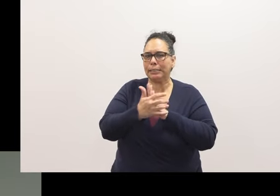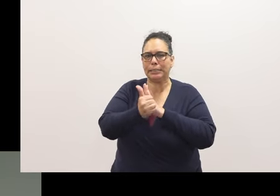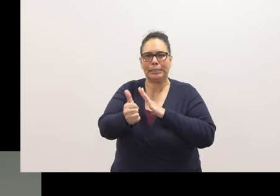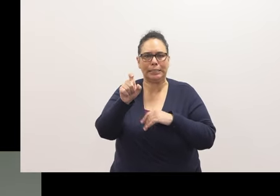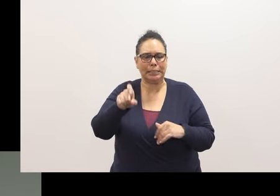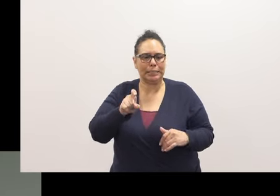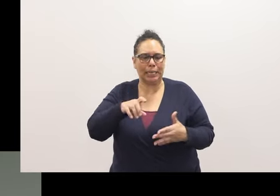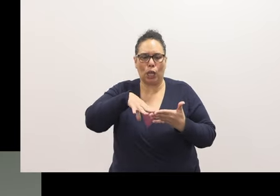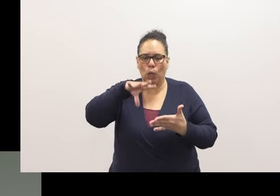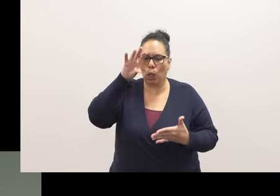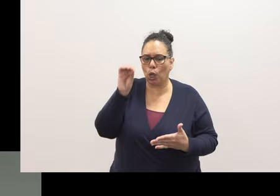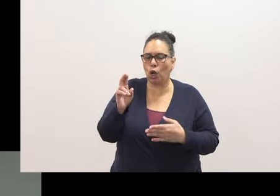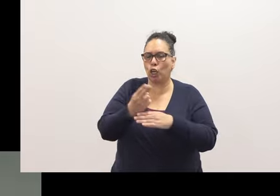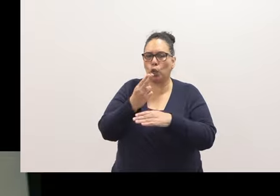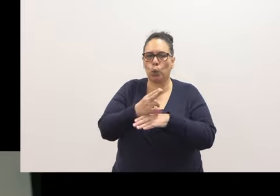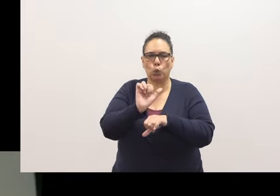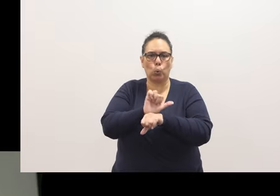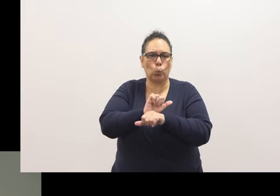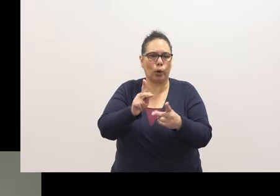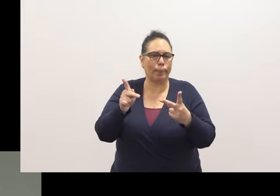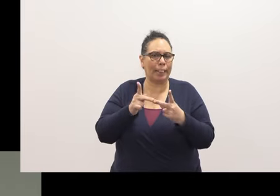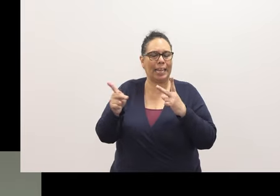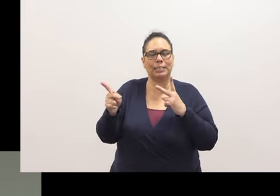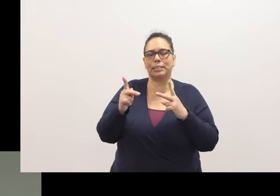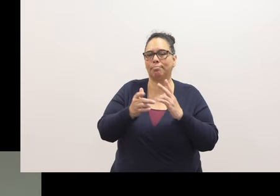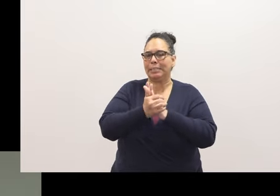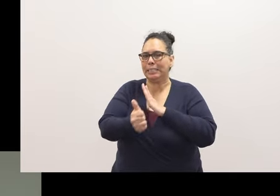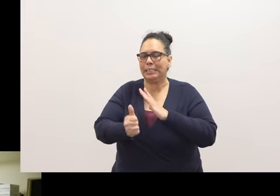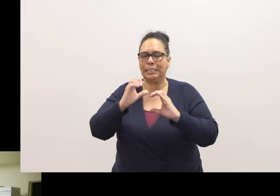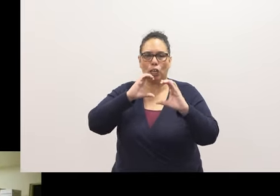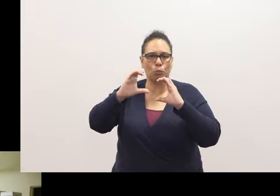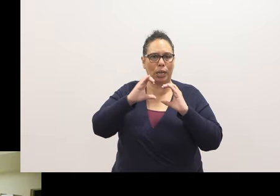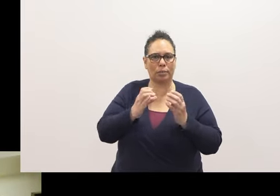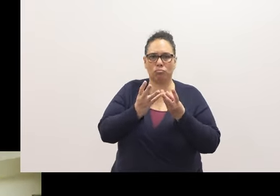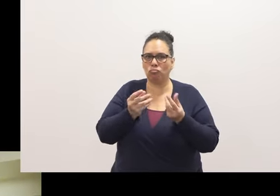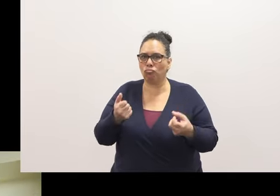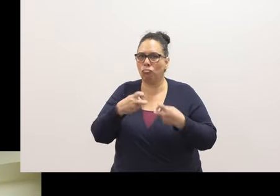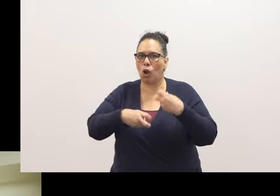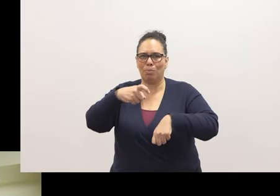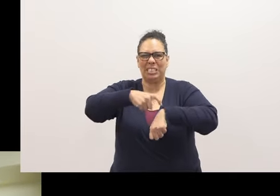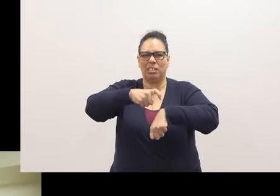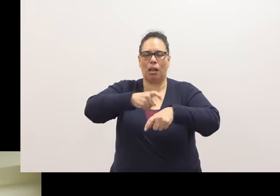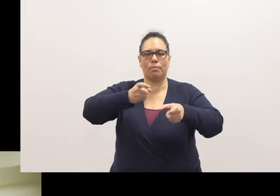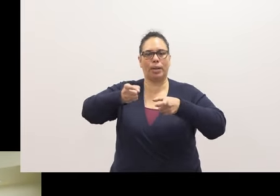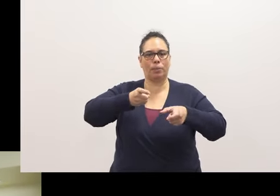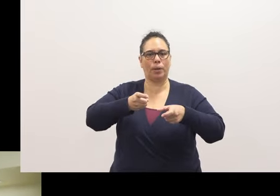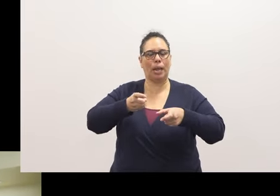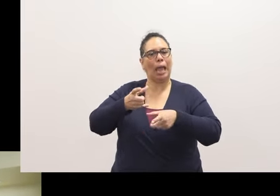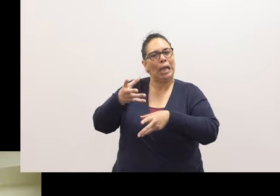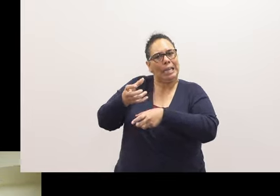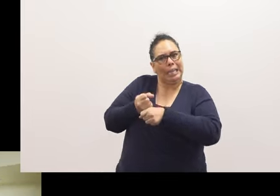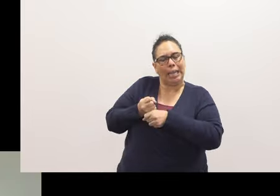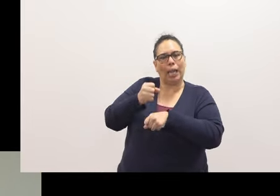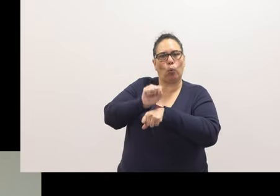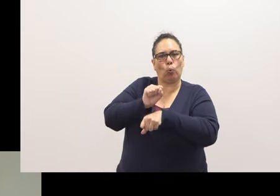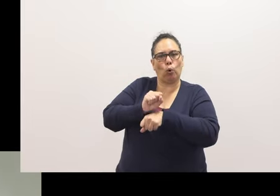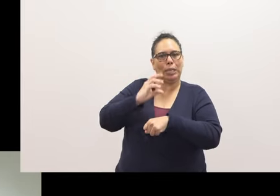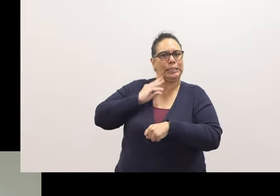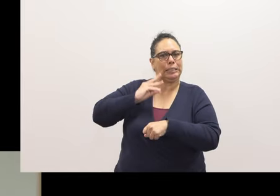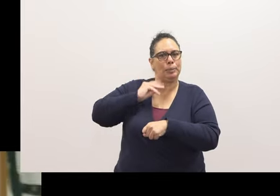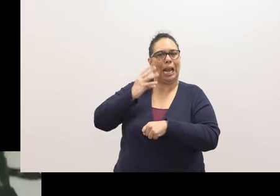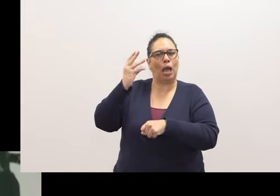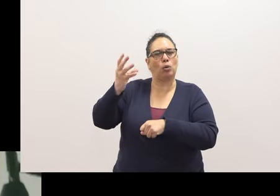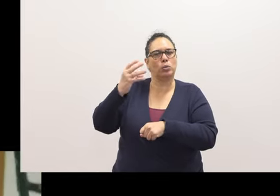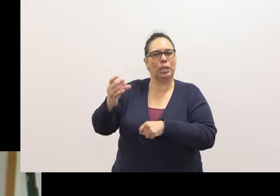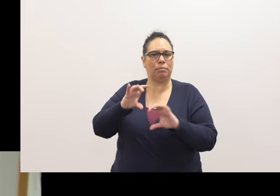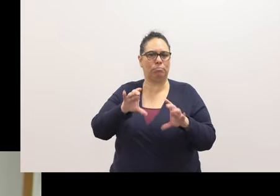learn and utilize workplace skills like communication, problem solving, and time management, and gain work experience, all outside of an